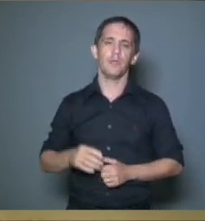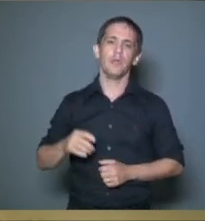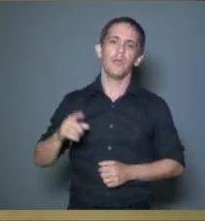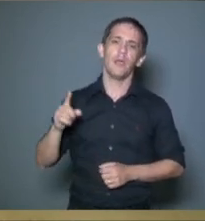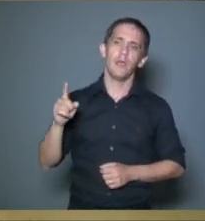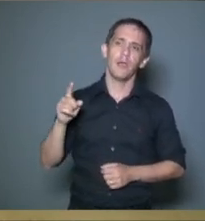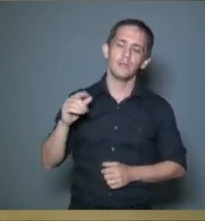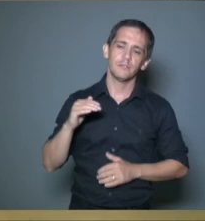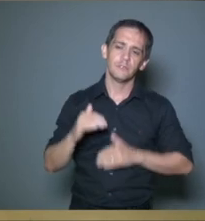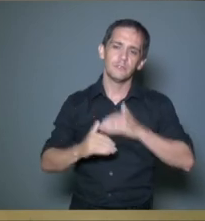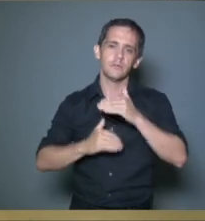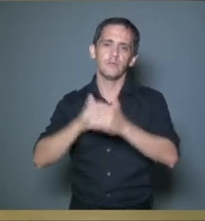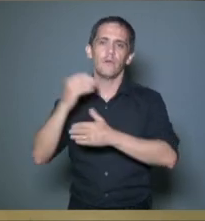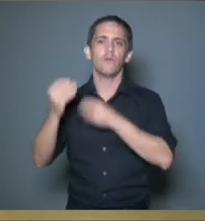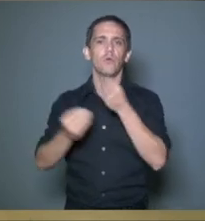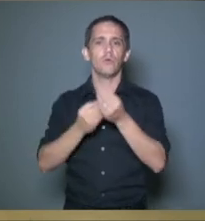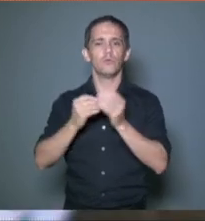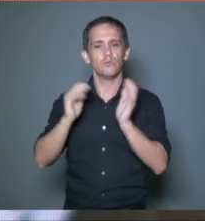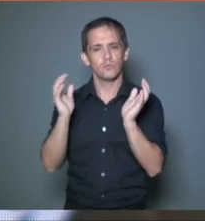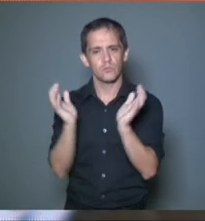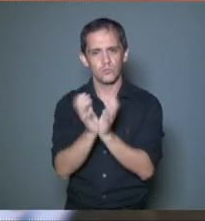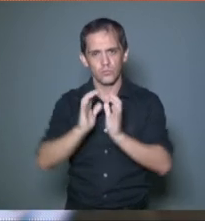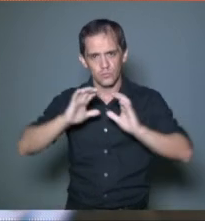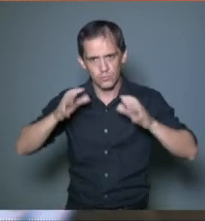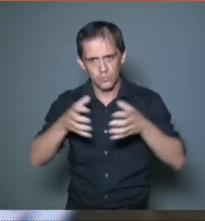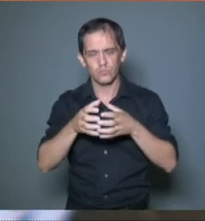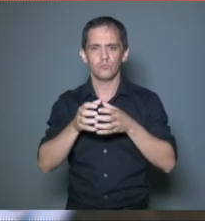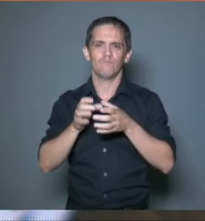that success culture is developed.